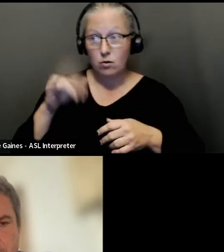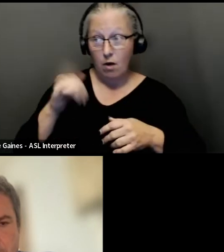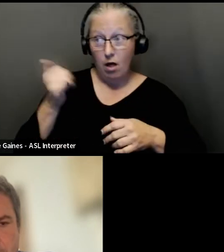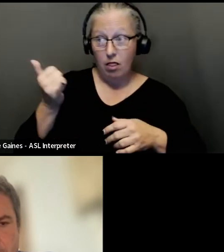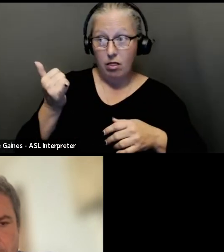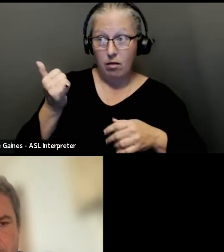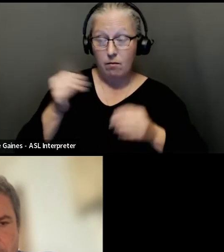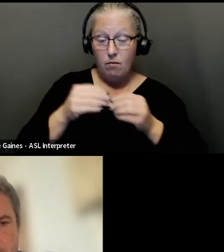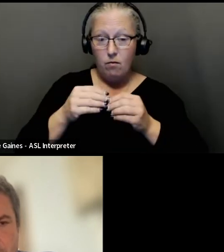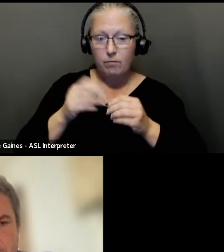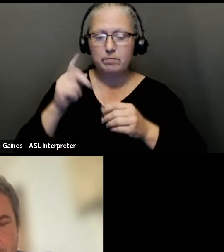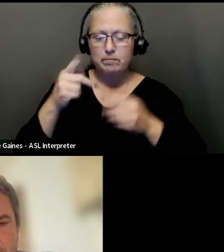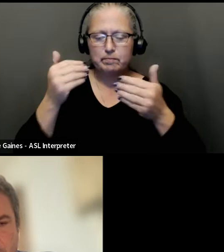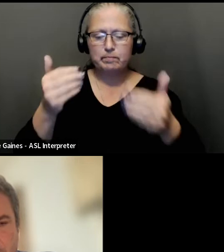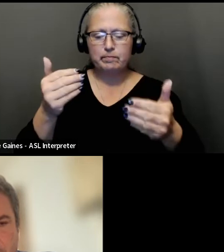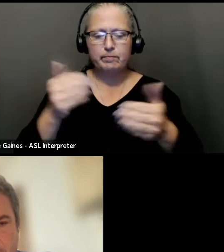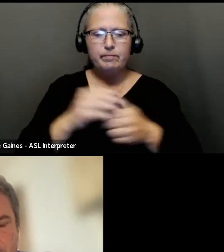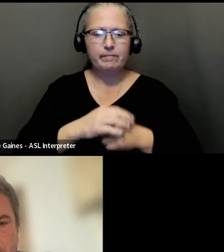Okay, I'm glad.